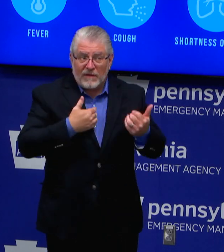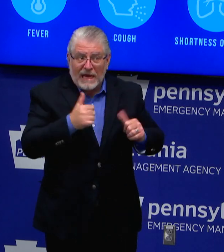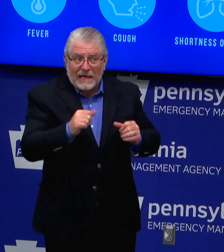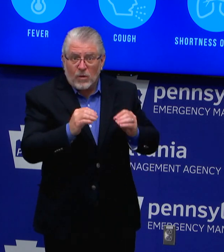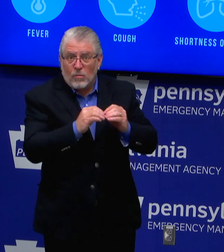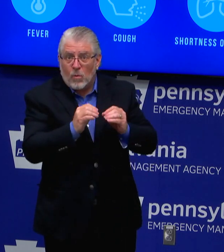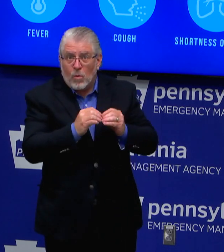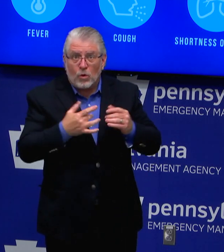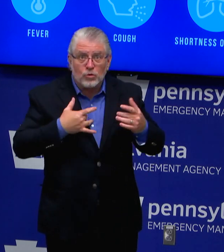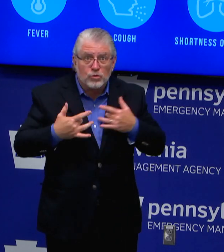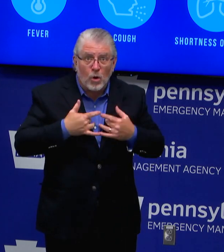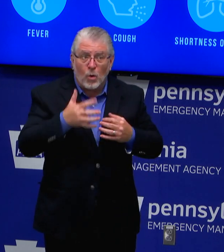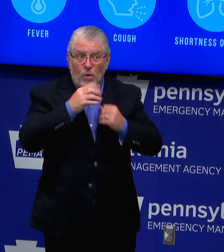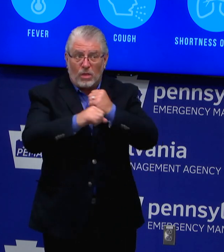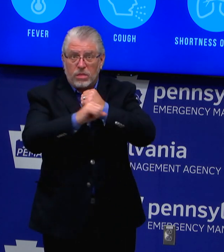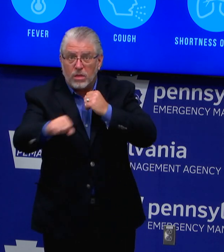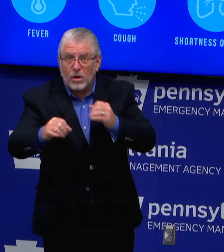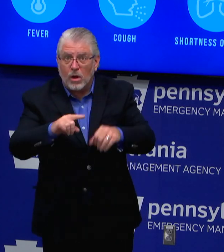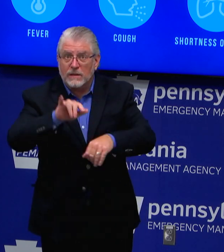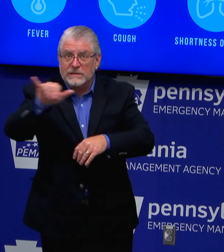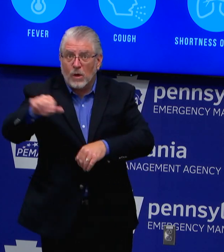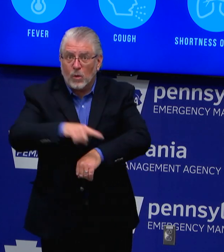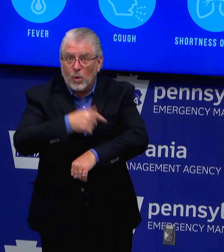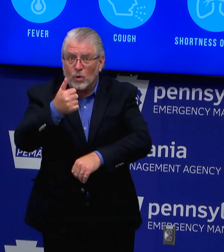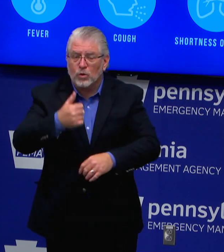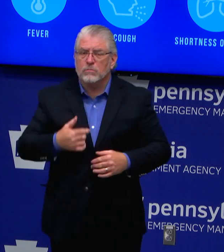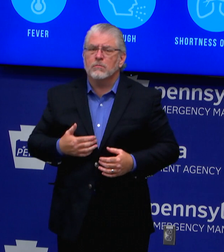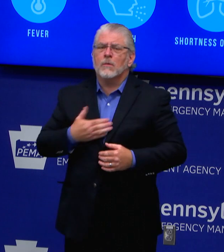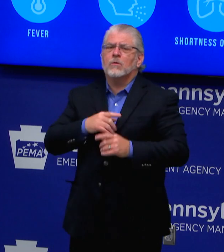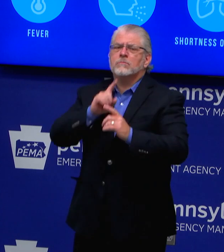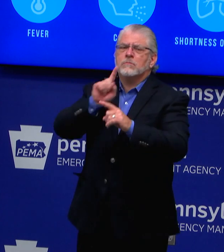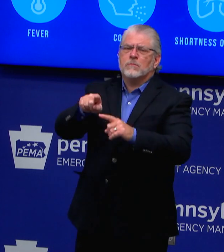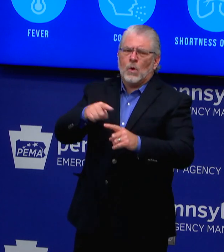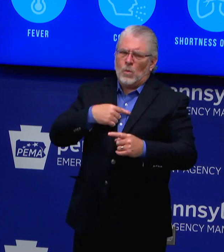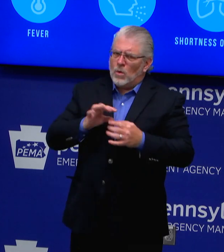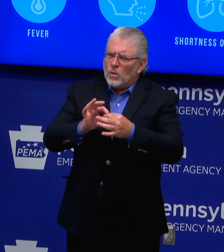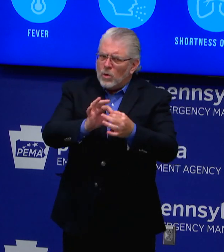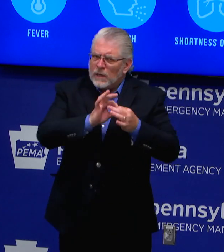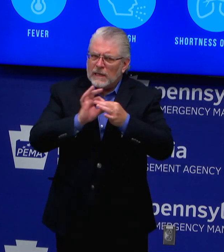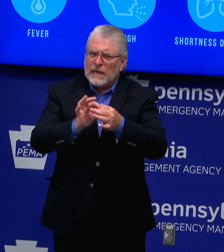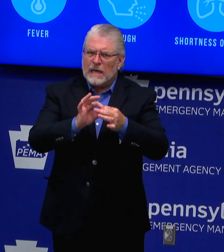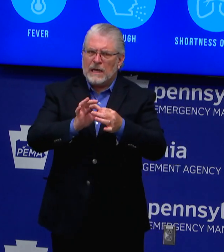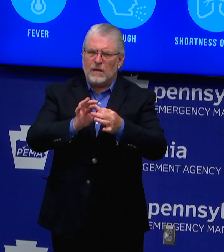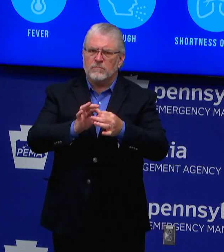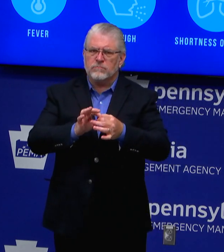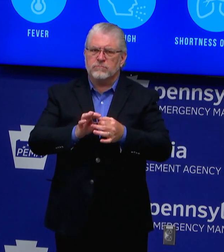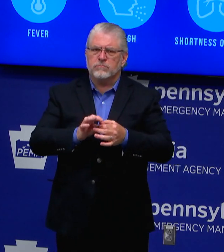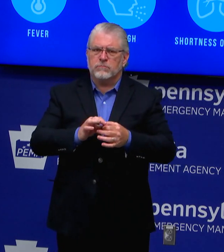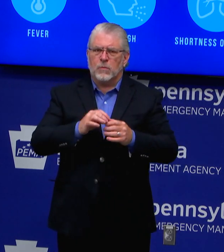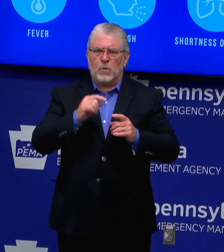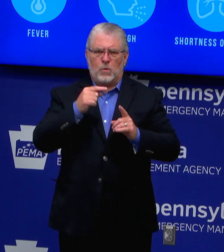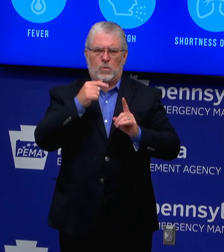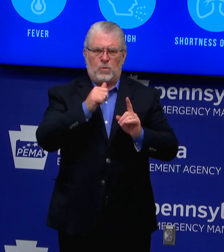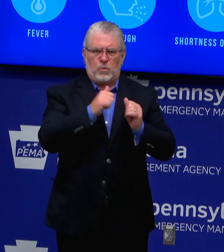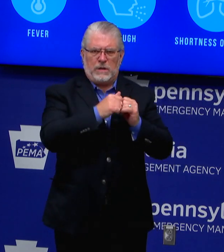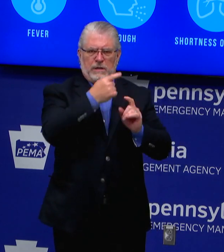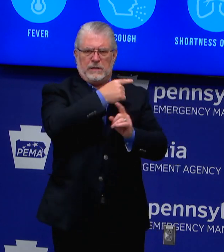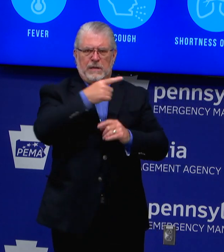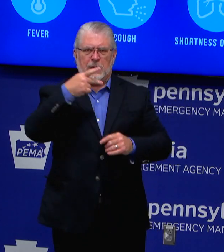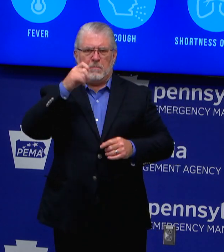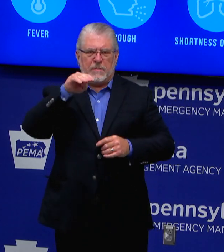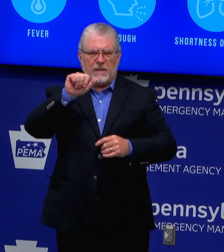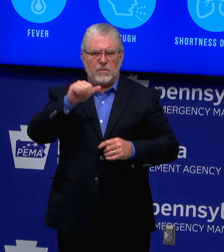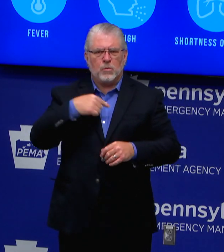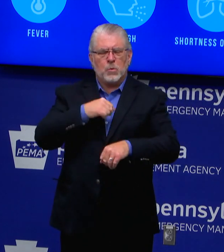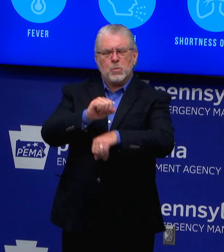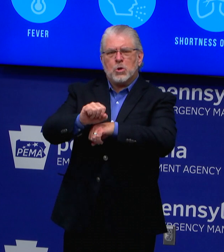We coordinate end dates with PEMA and the Department of Health. We are currently working there. I believe in the very near term, though, we will be